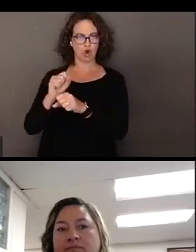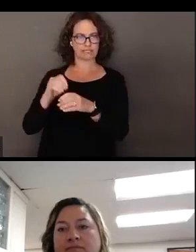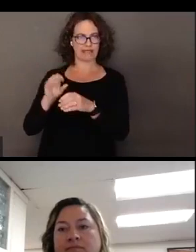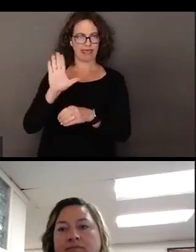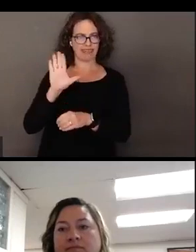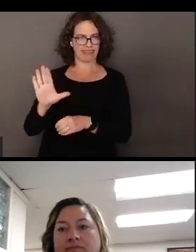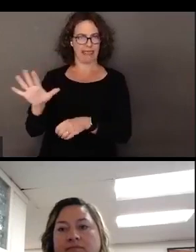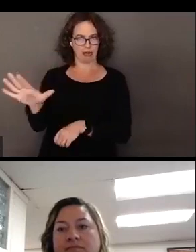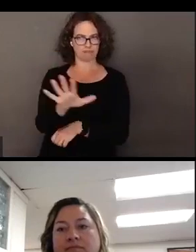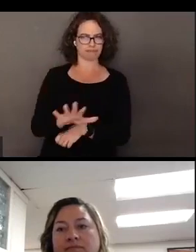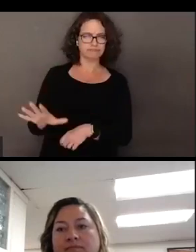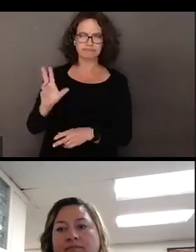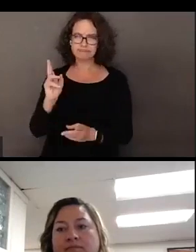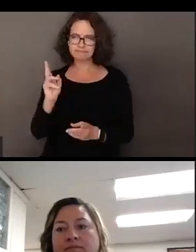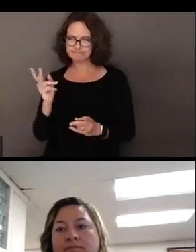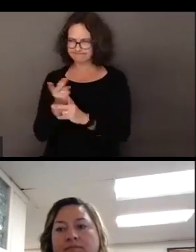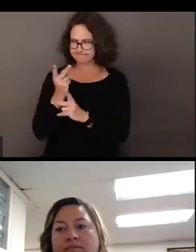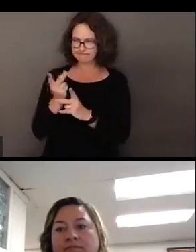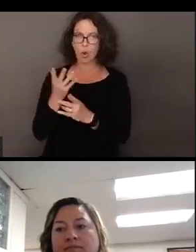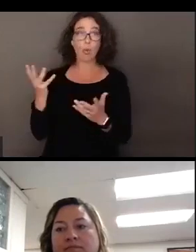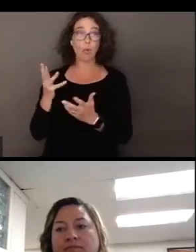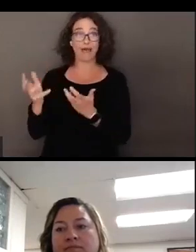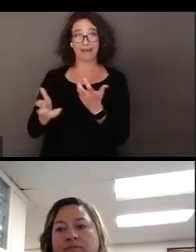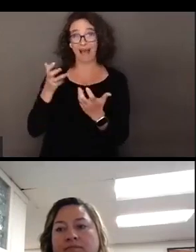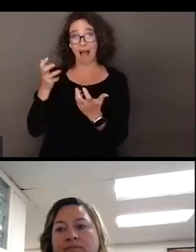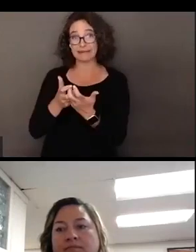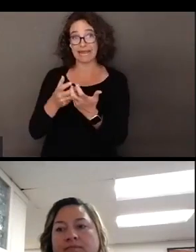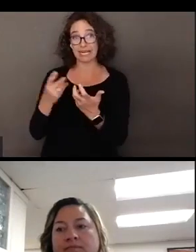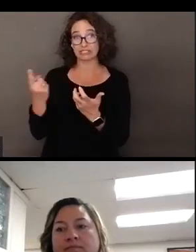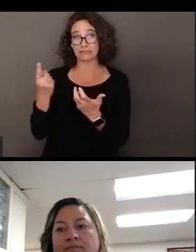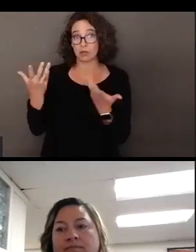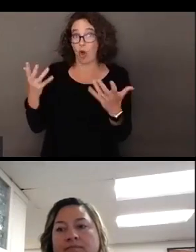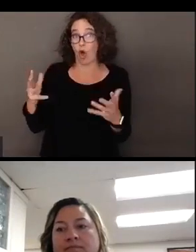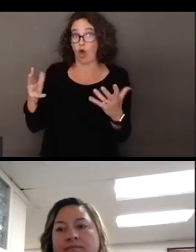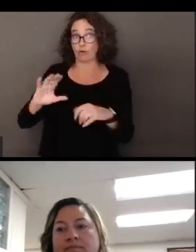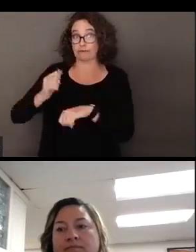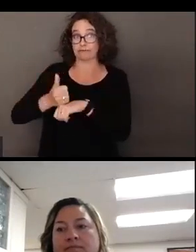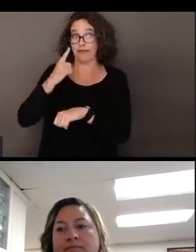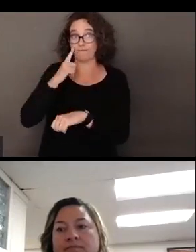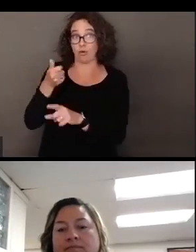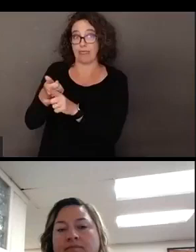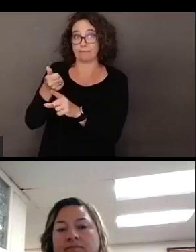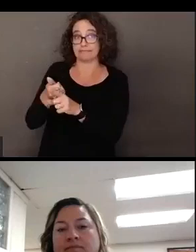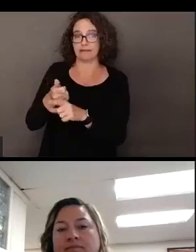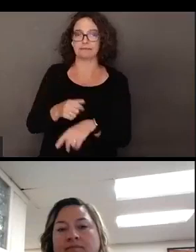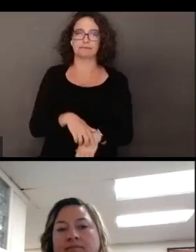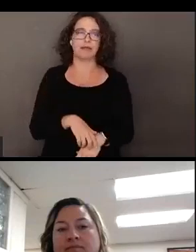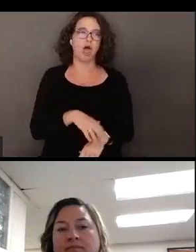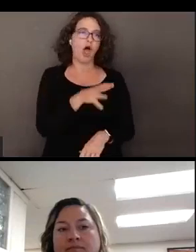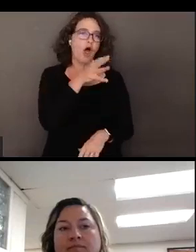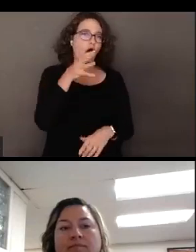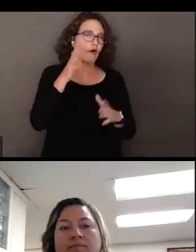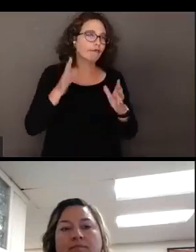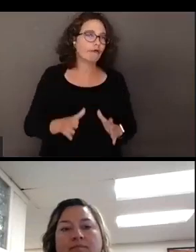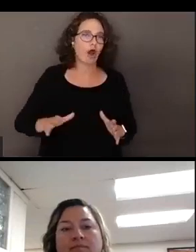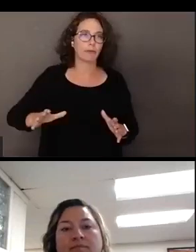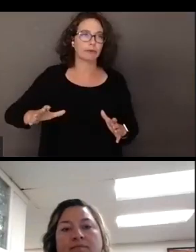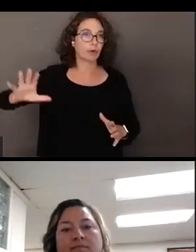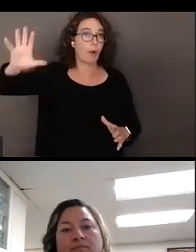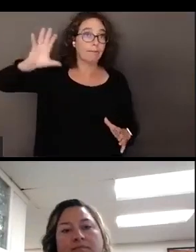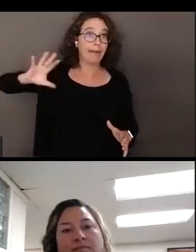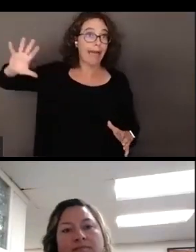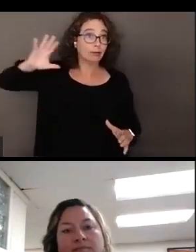the accommodations that someone's already had to make for themselves. And, you know, farmers and ranchers, by far, going all the way back to my grandparents,